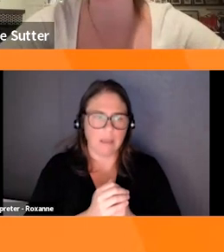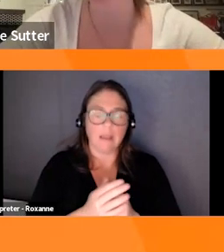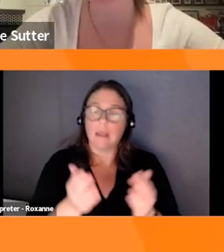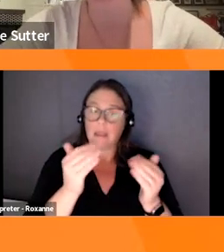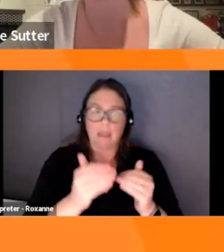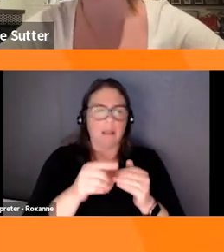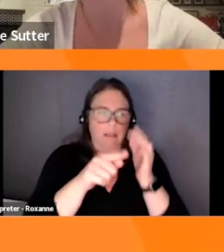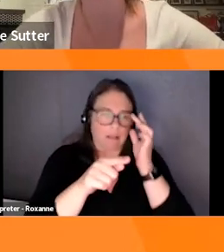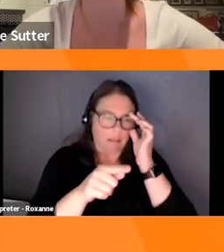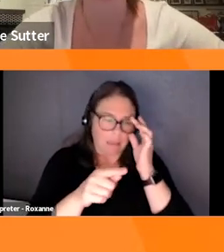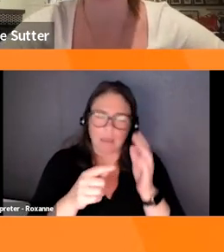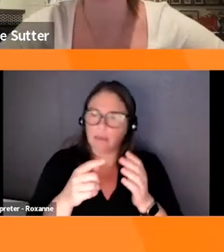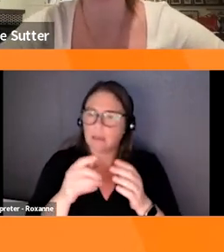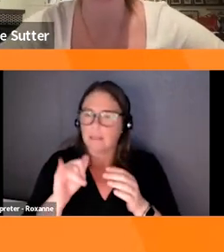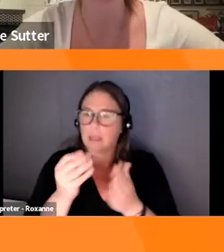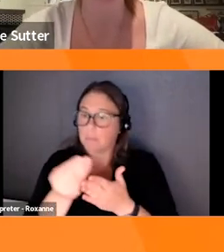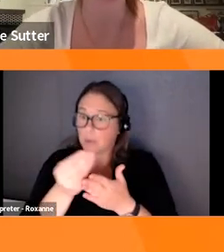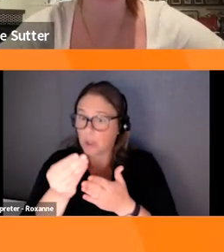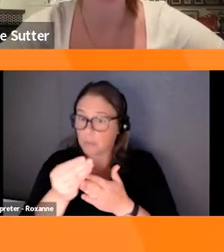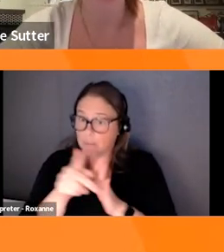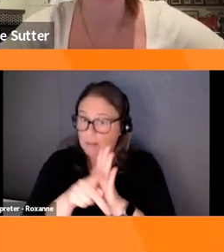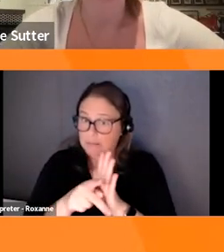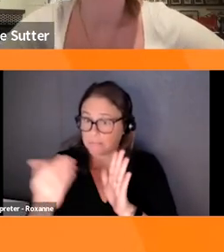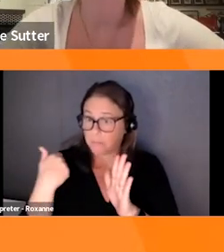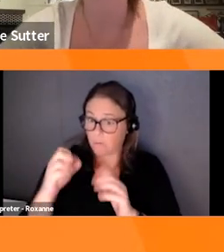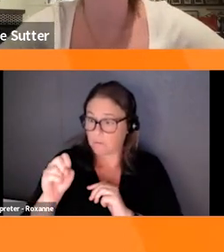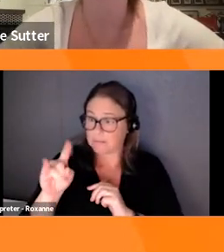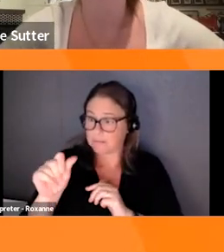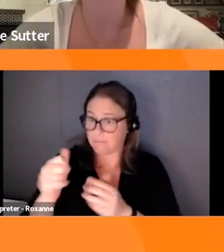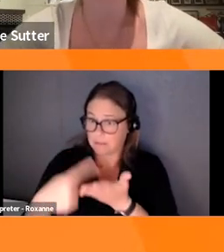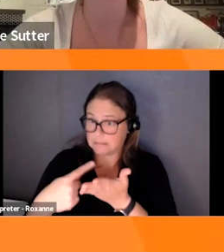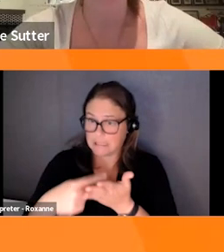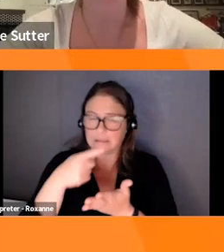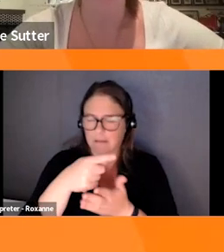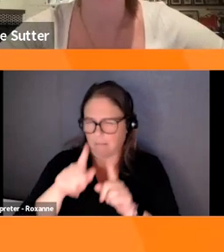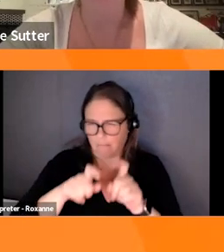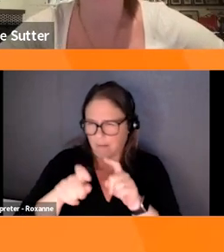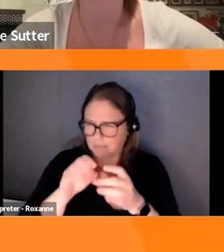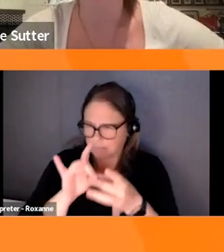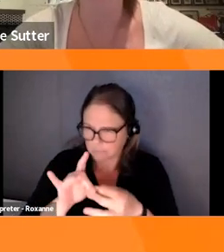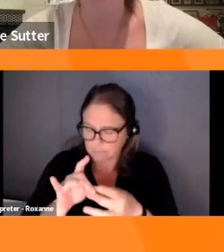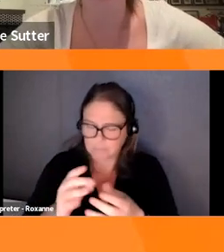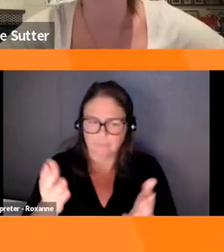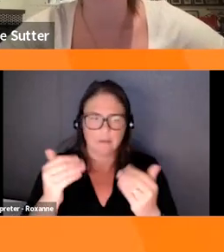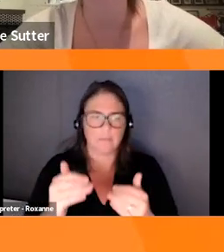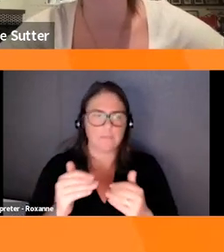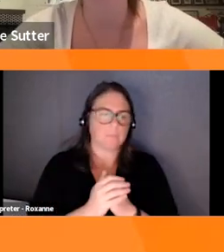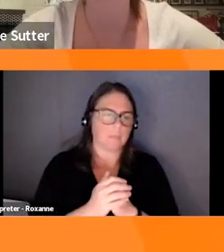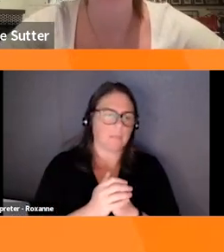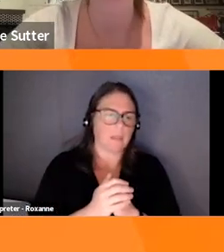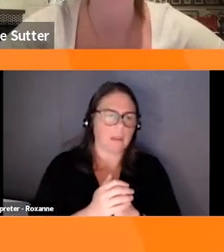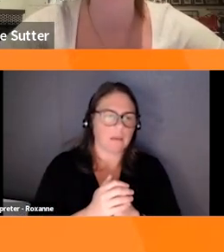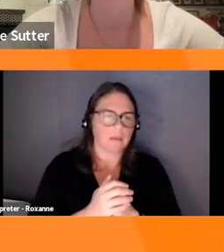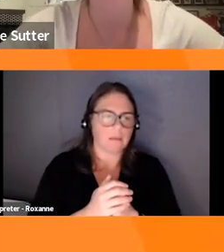procurement policy that Sylvia was talking about earlier. Some GHG emissions questions. So they do go through